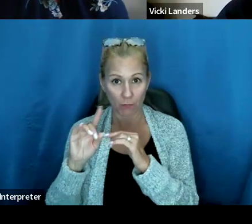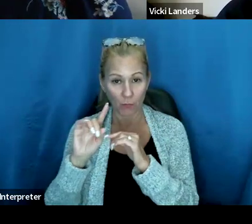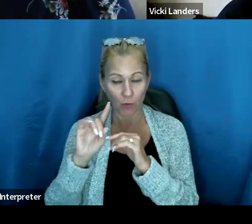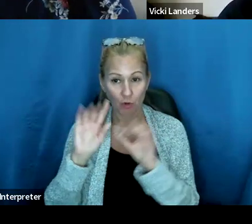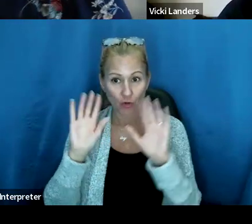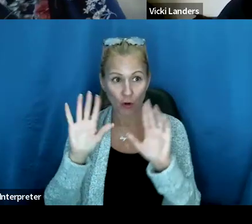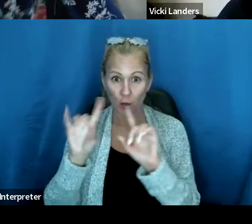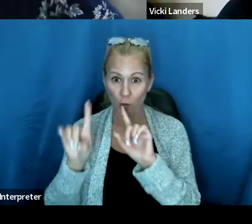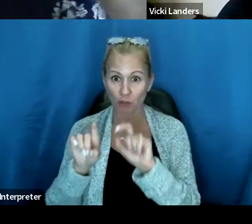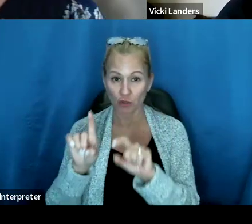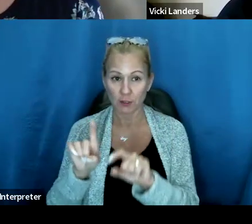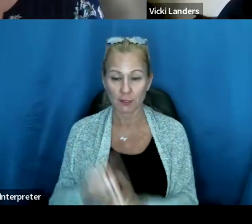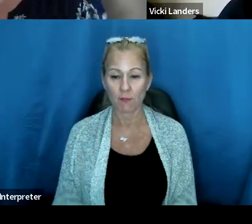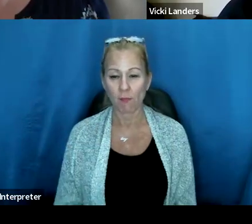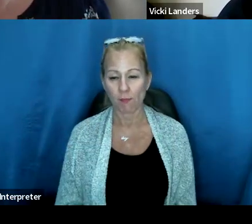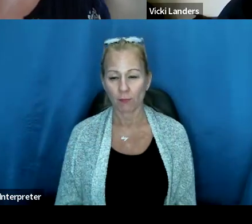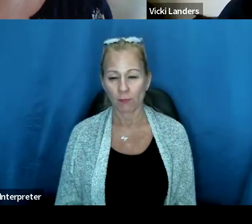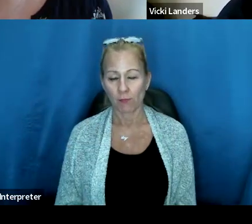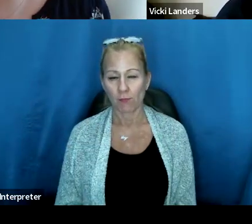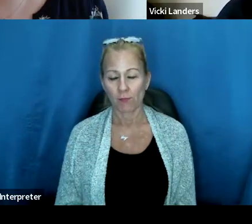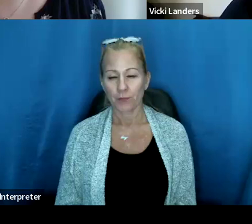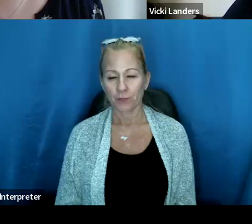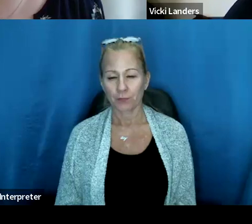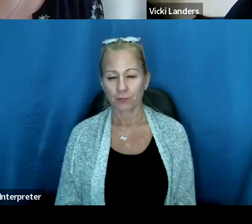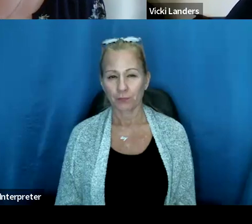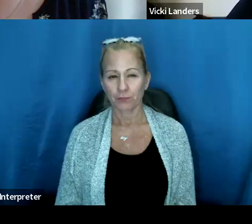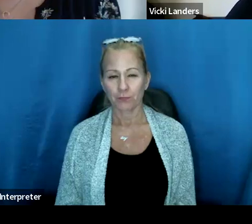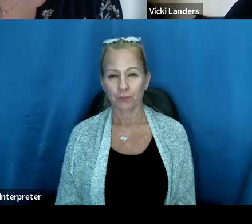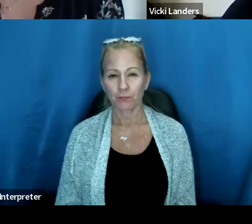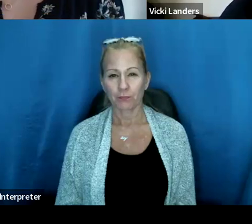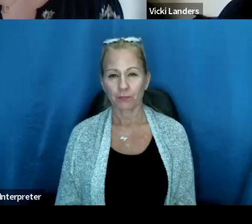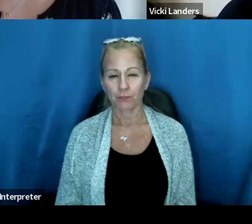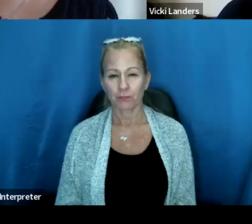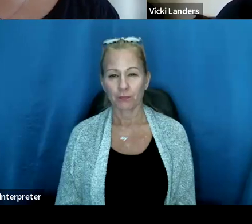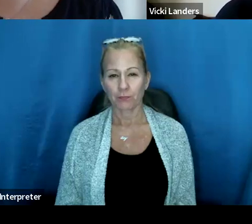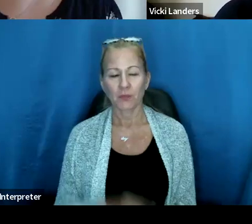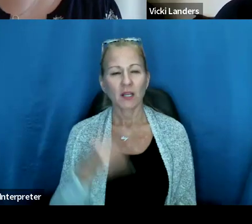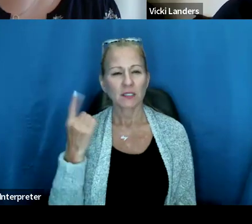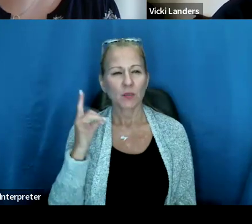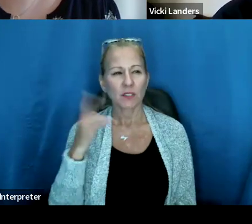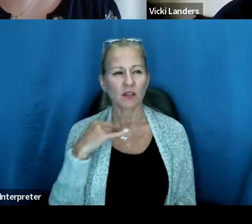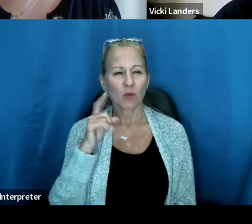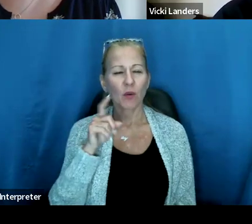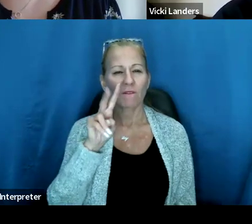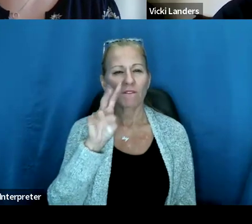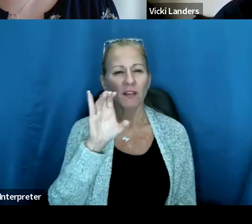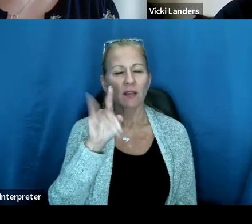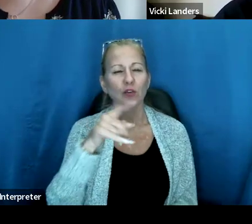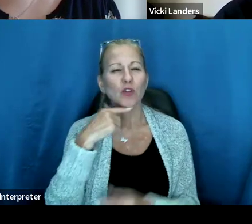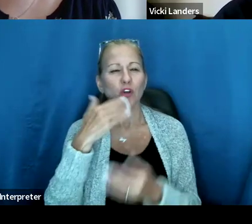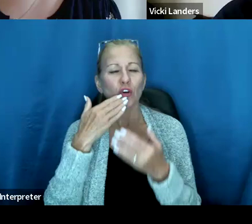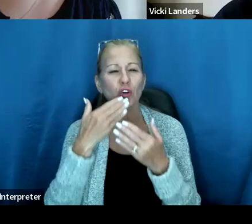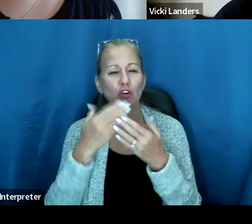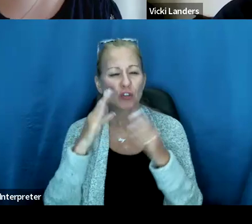great questions. And Vicki, before we turn on, I think someone had a question is, what do you mean by good